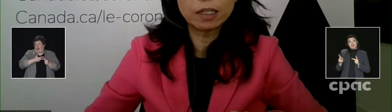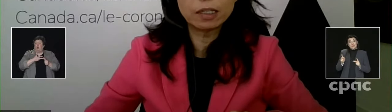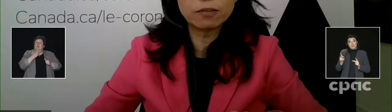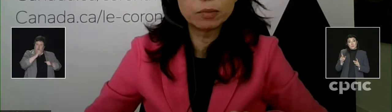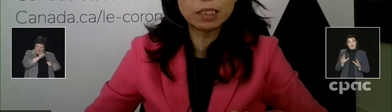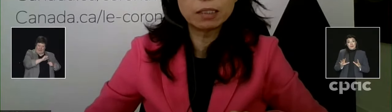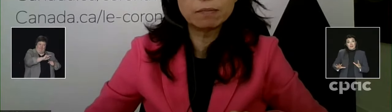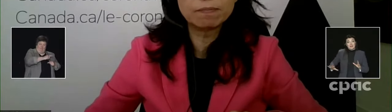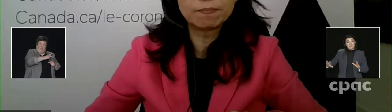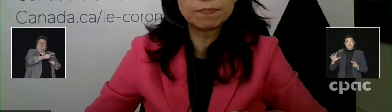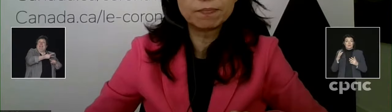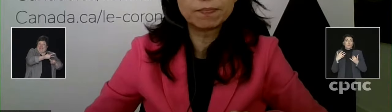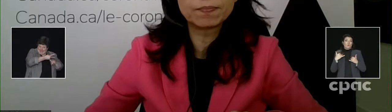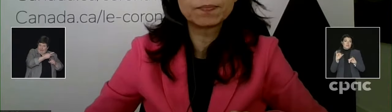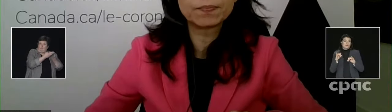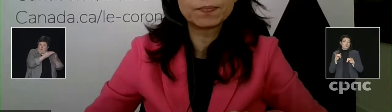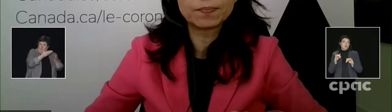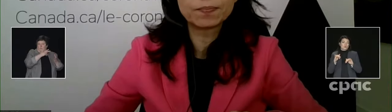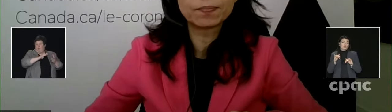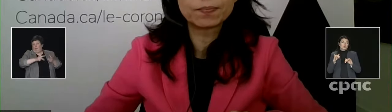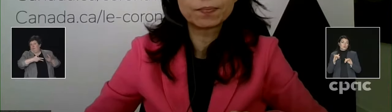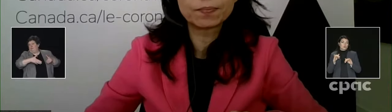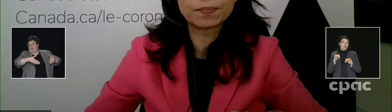of government.